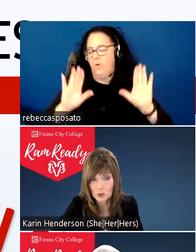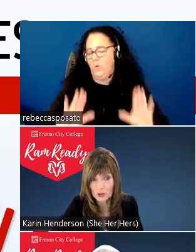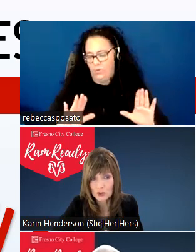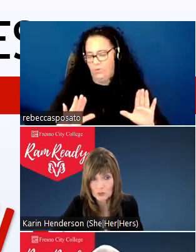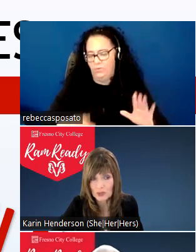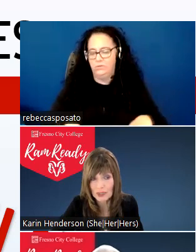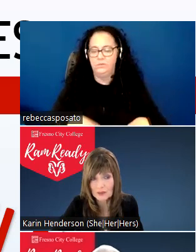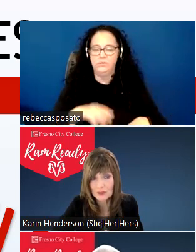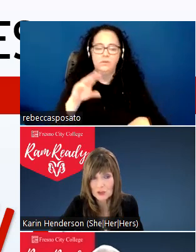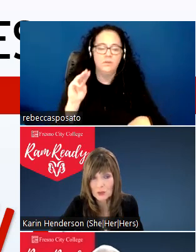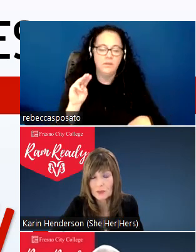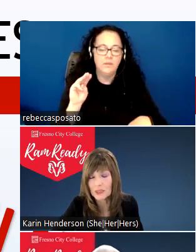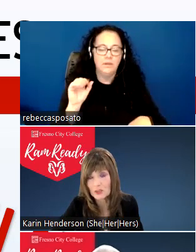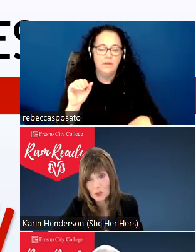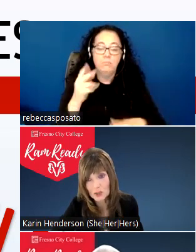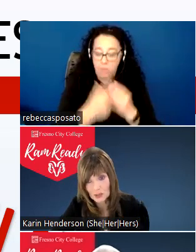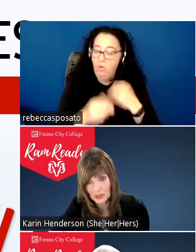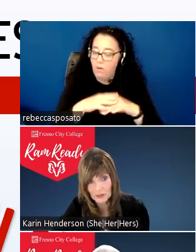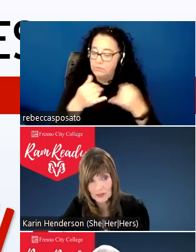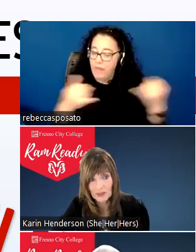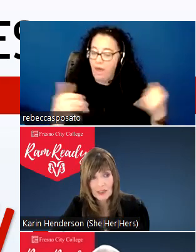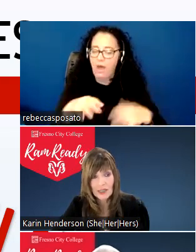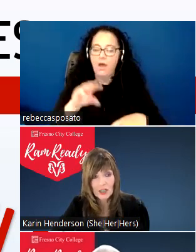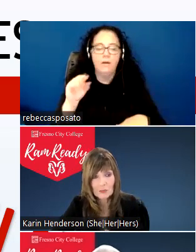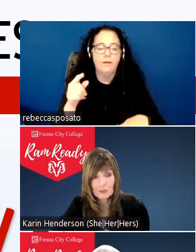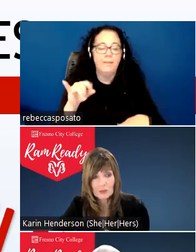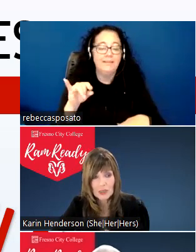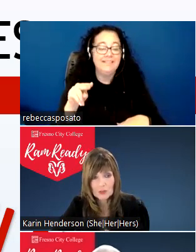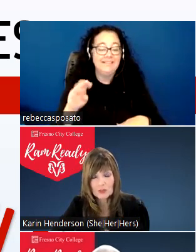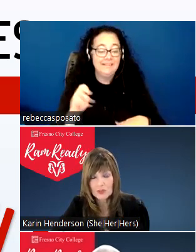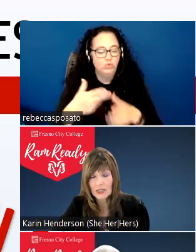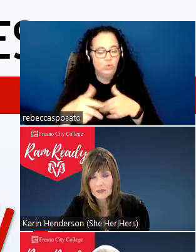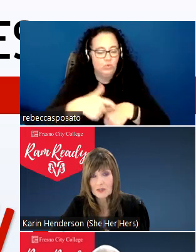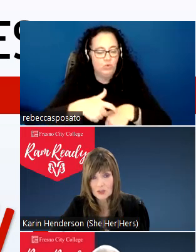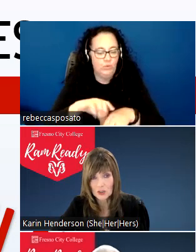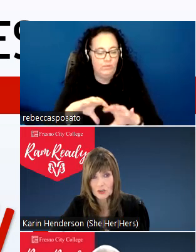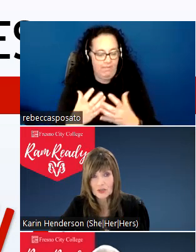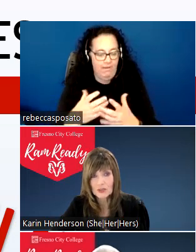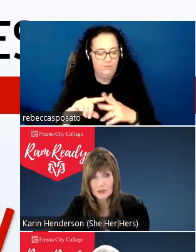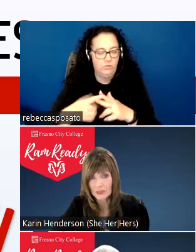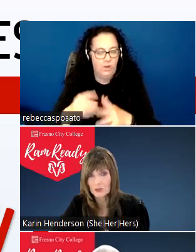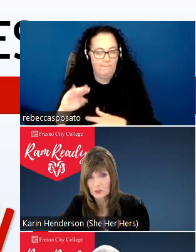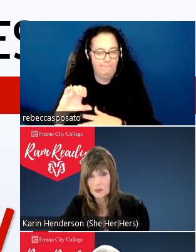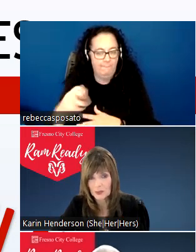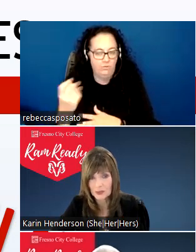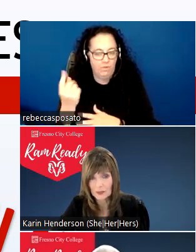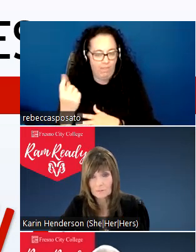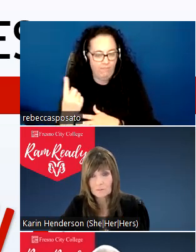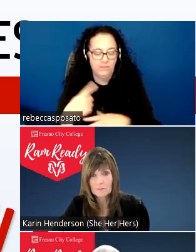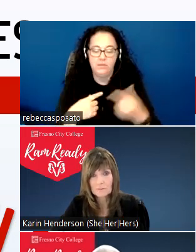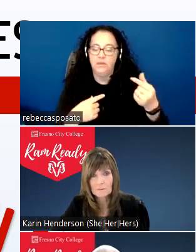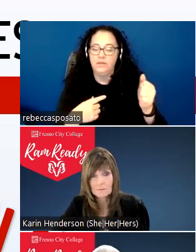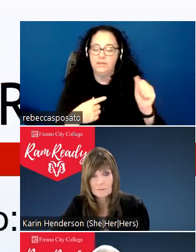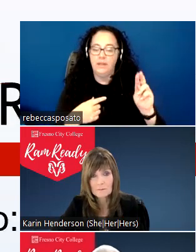a short-term class, so it begins March 11th. Gabriel's class starts next week, Monday.